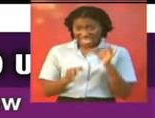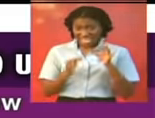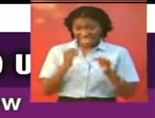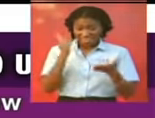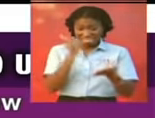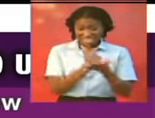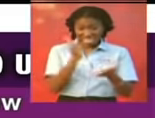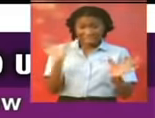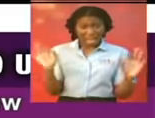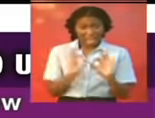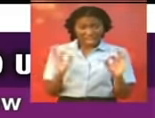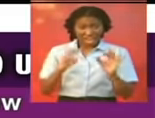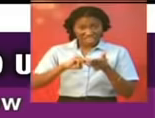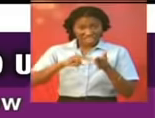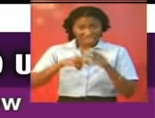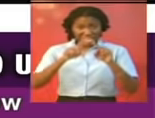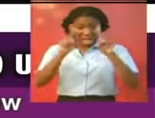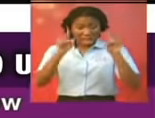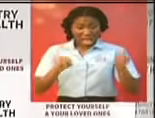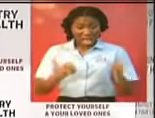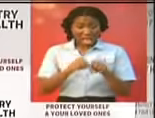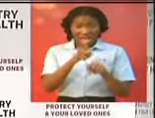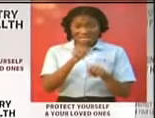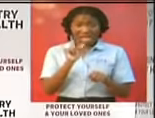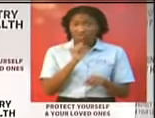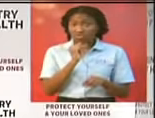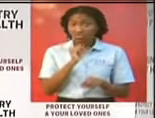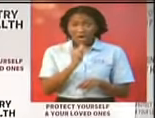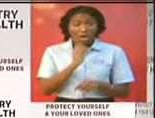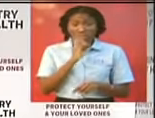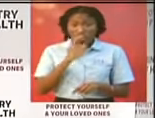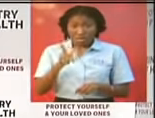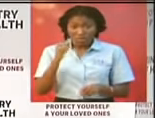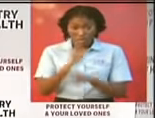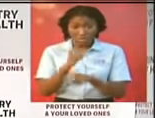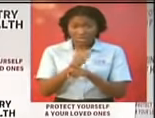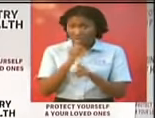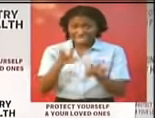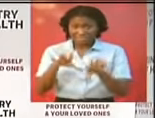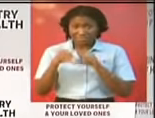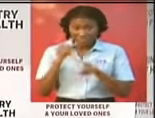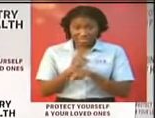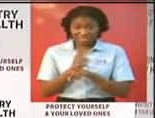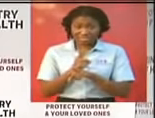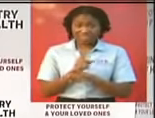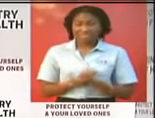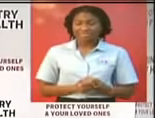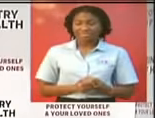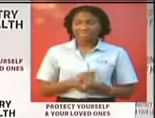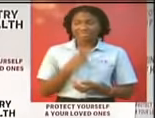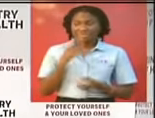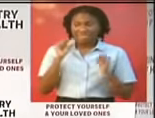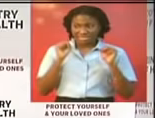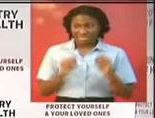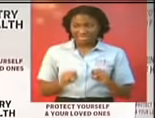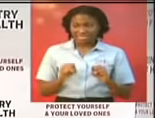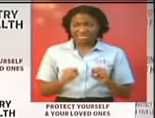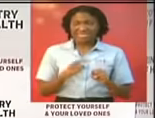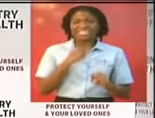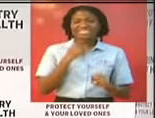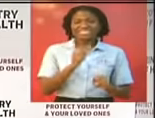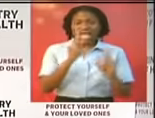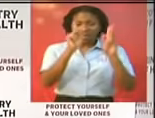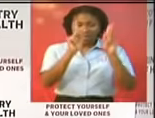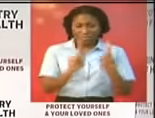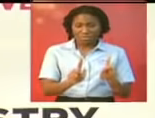legit? Thank you. Yeah, so if you have both shots at the same venue, what I'll do is, as I said, advise to go back to